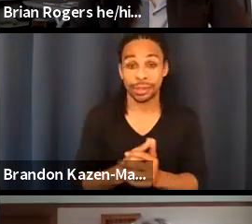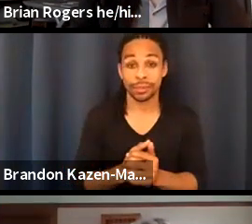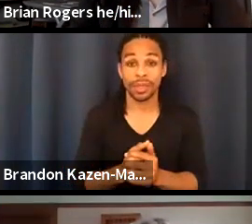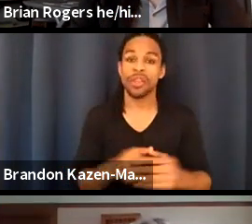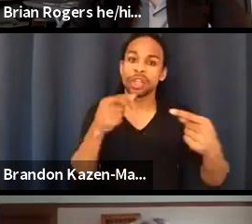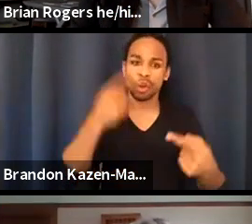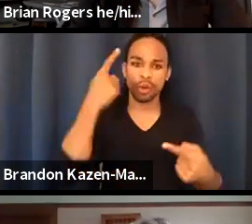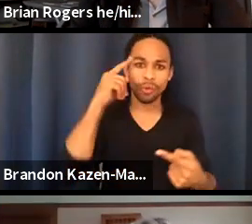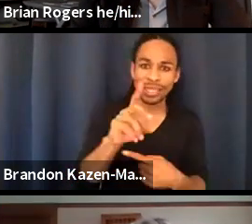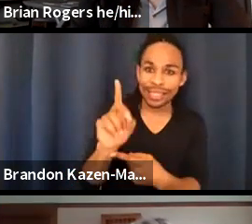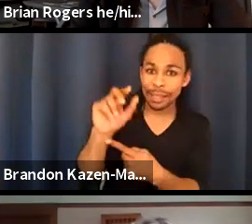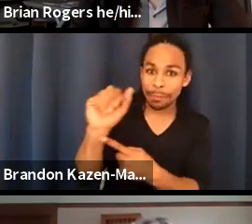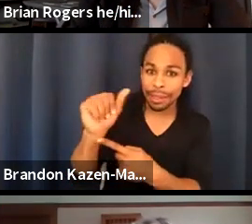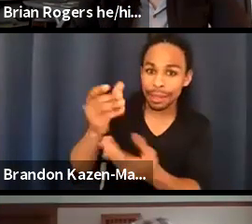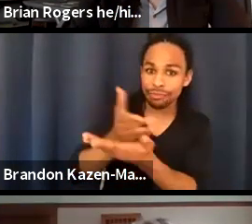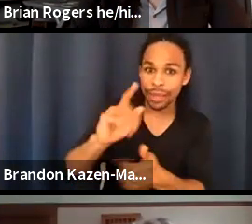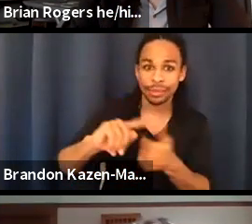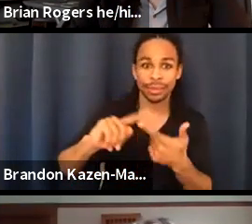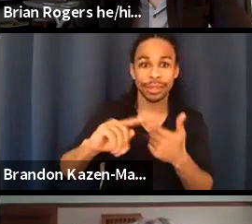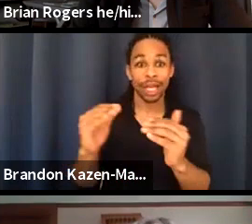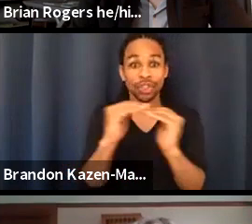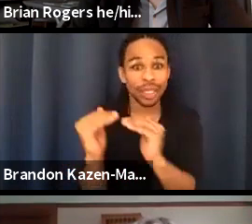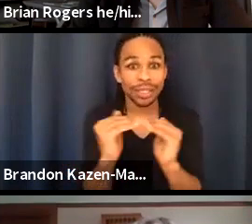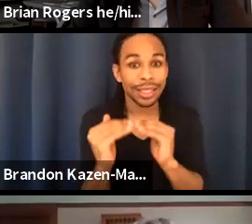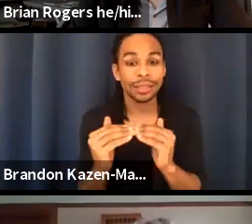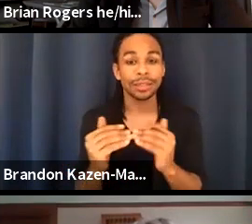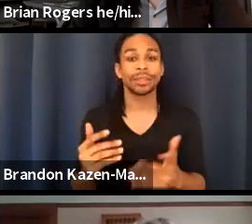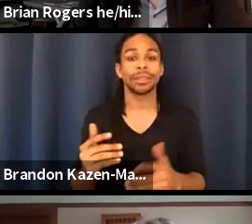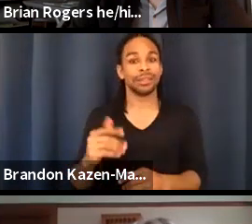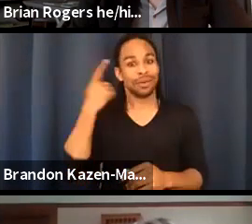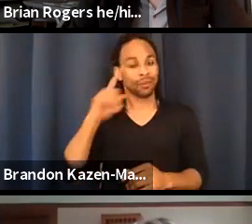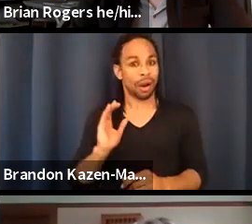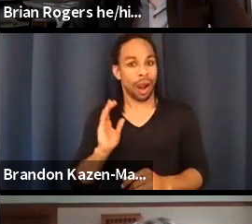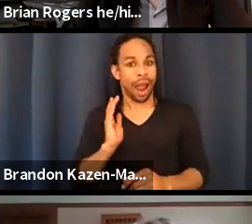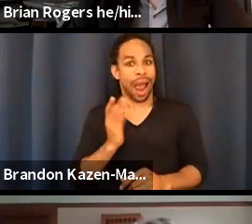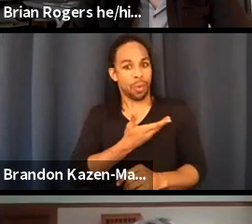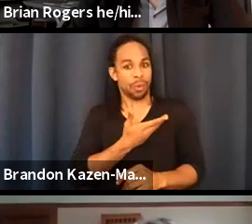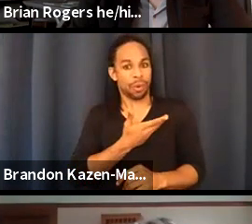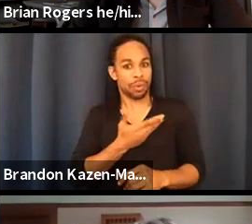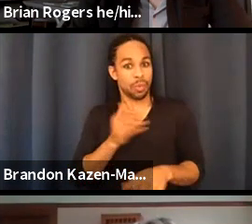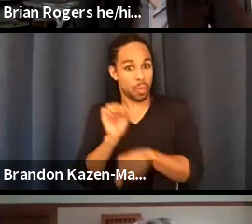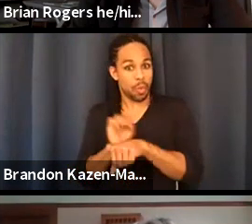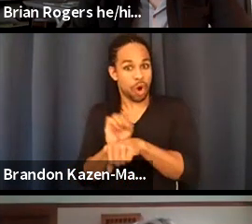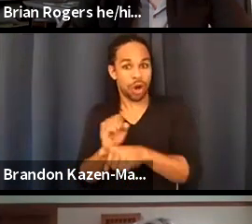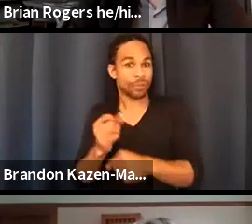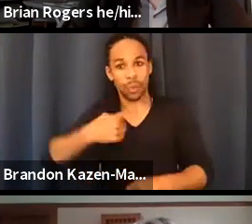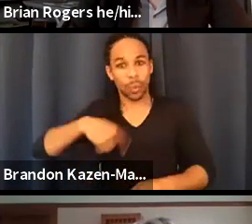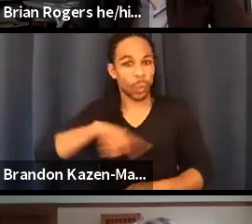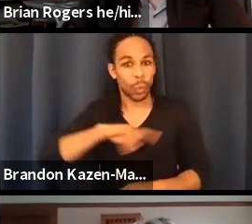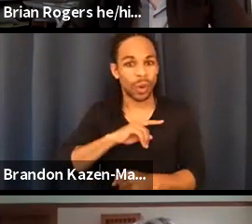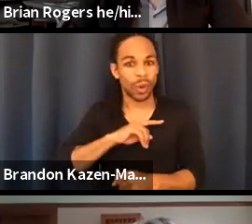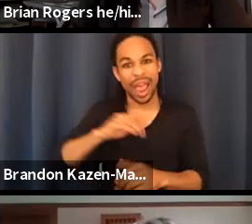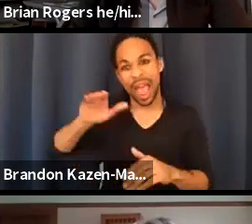and on our own advocacy. We need to do better and must do better.